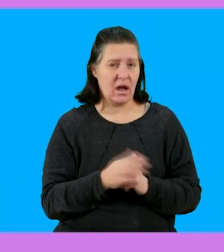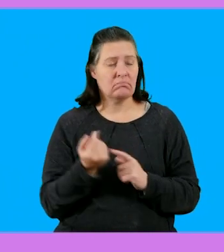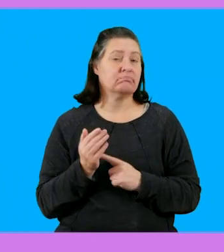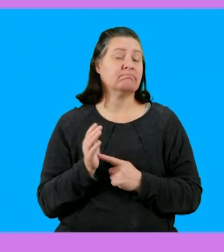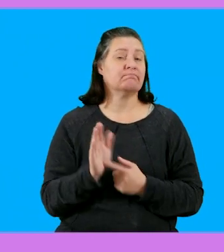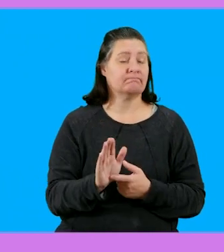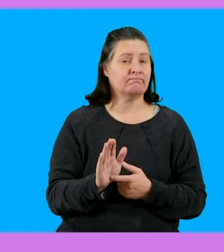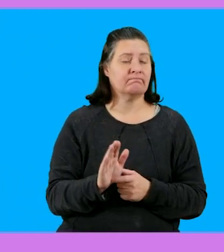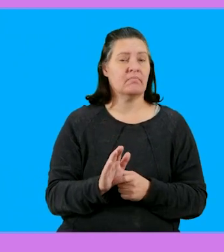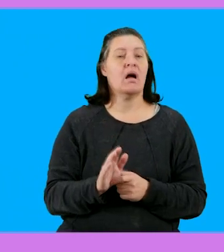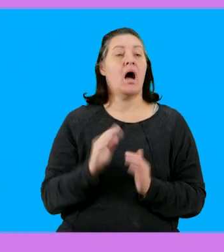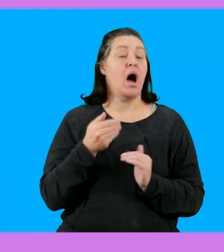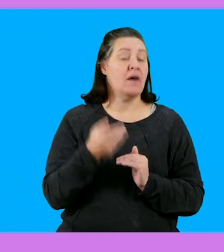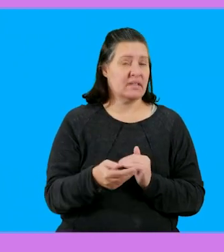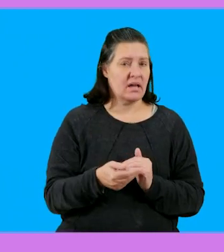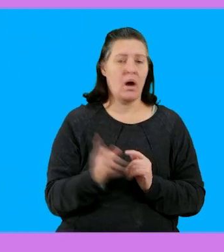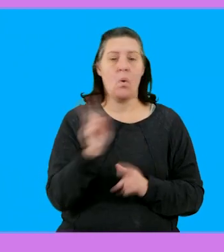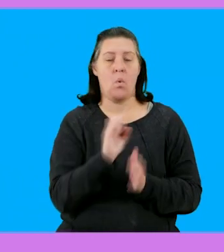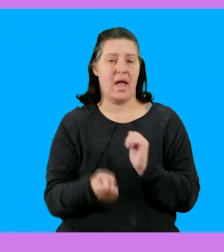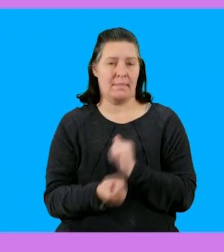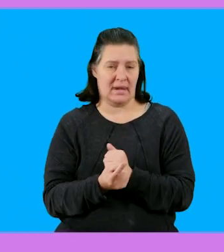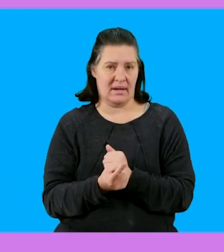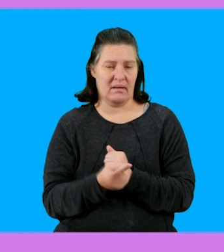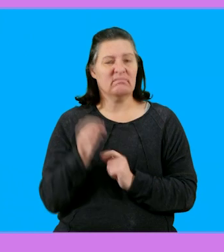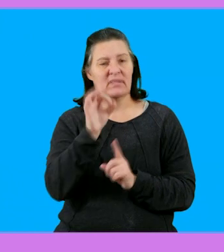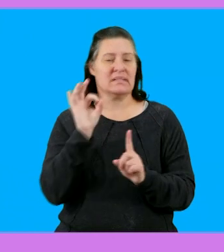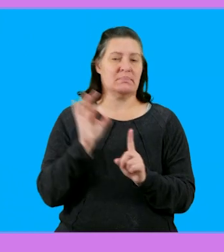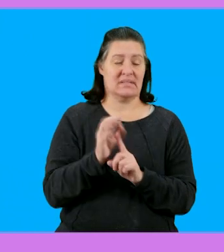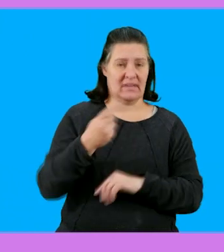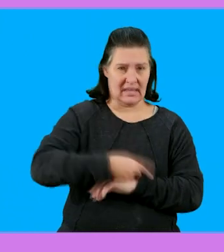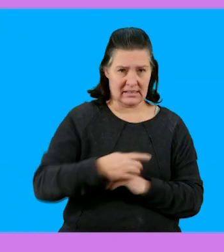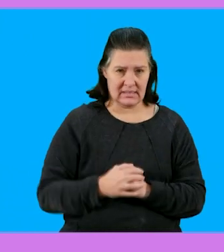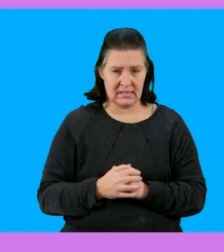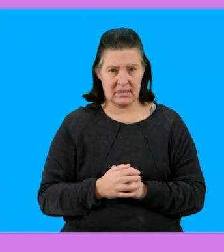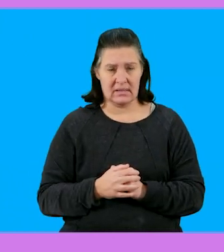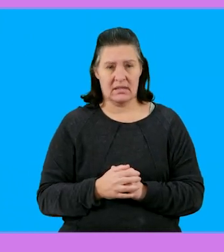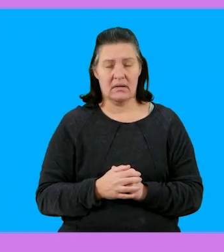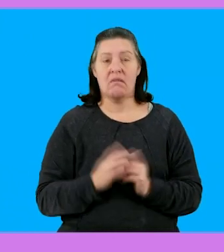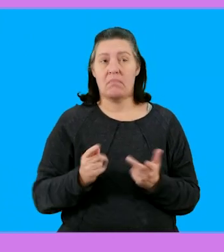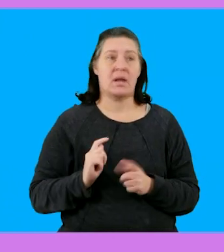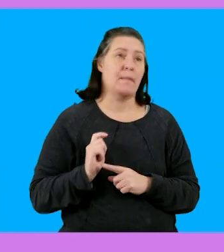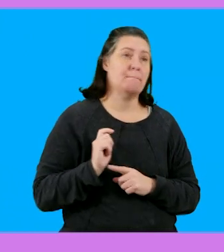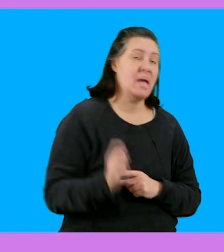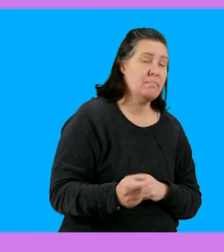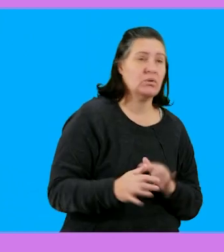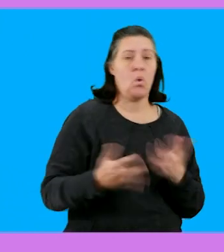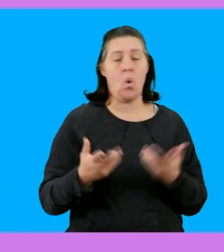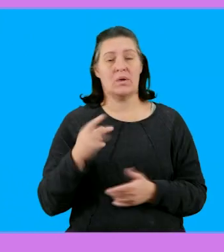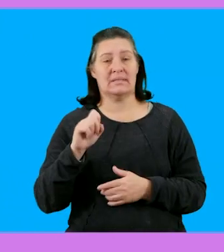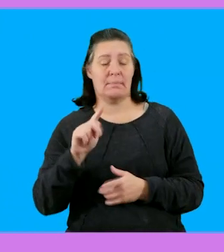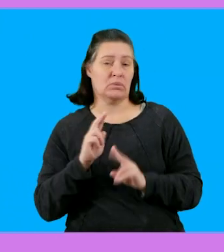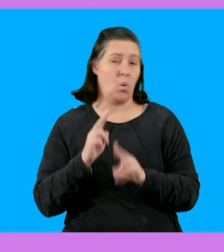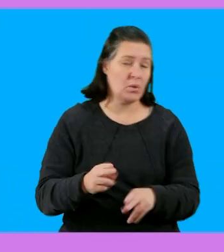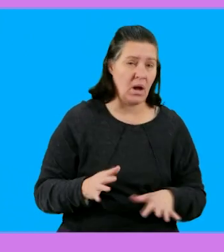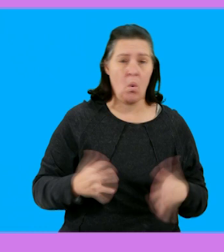we indicate after that what happens on that specific date. So whether it was a payment, whether it was a debit order,